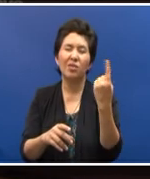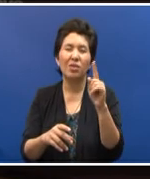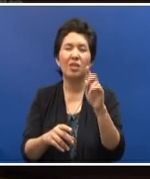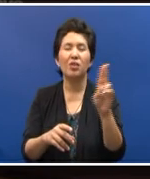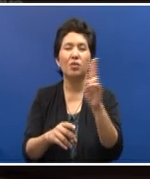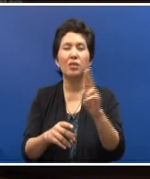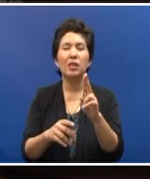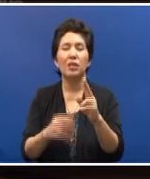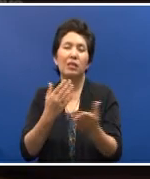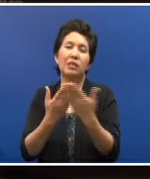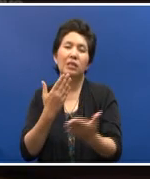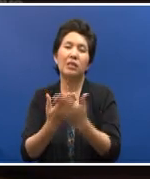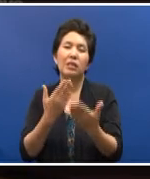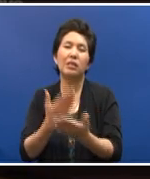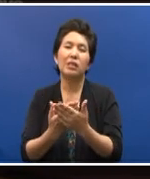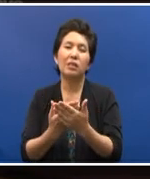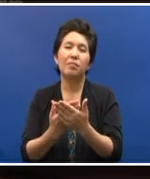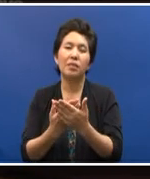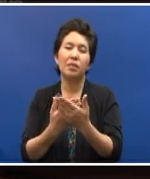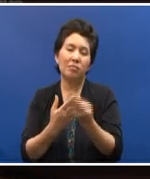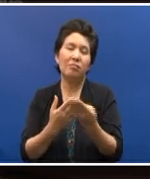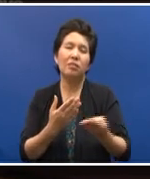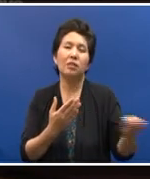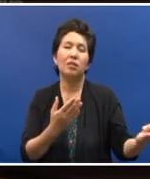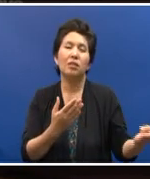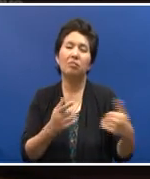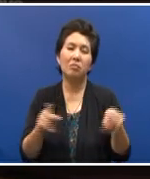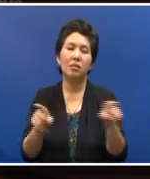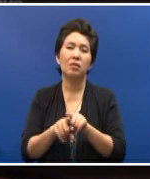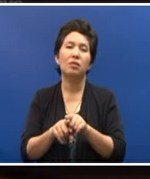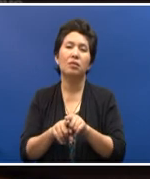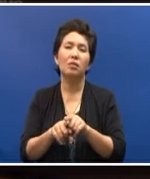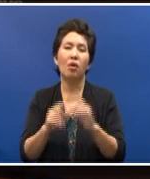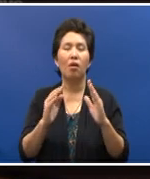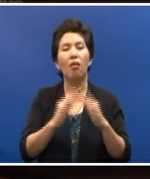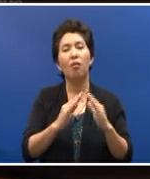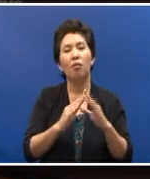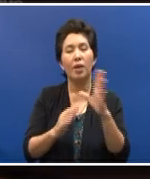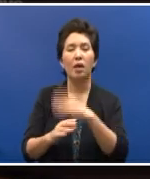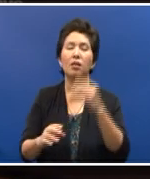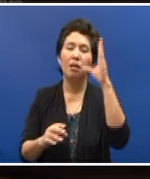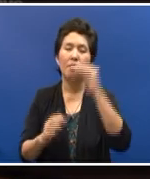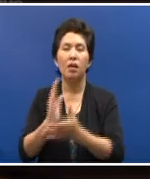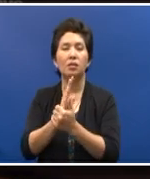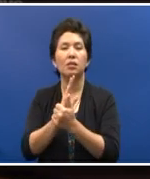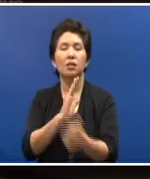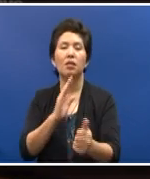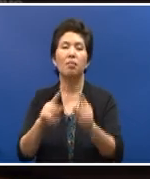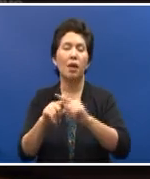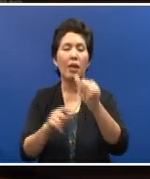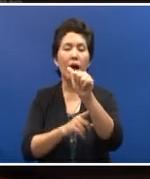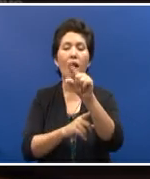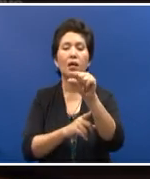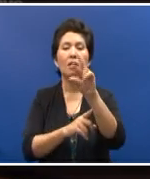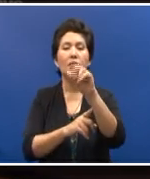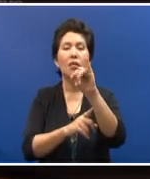the simple material, simple device like hoe, right, and also the man skill. But